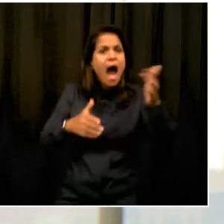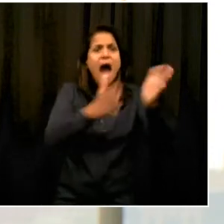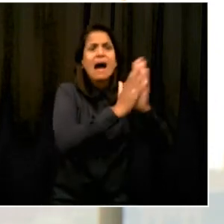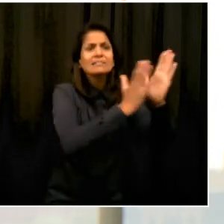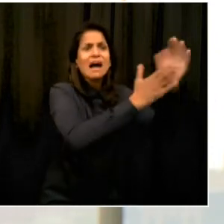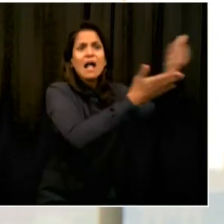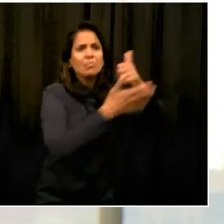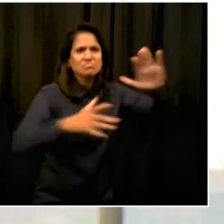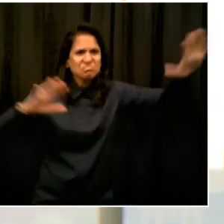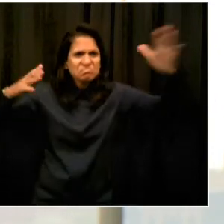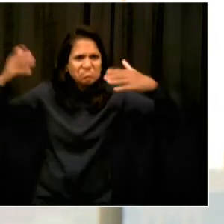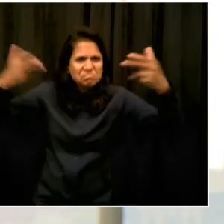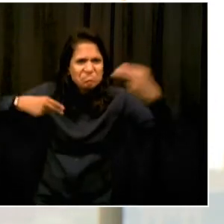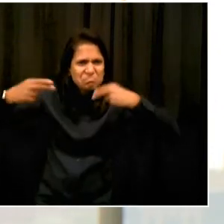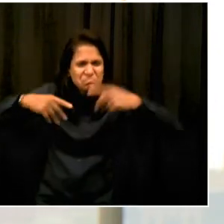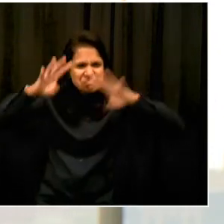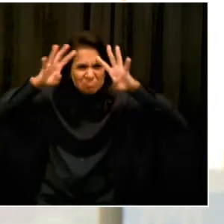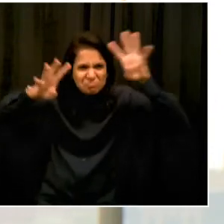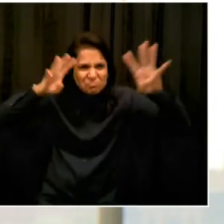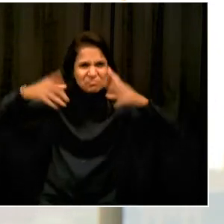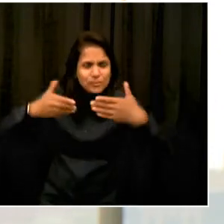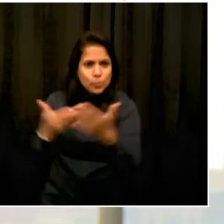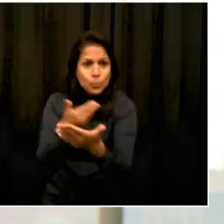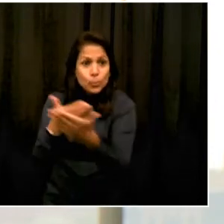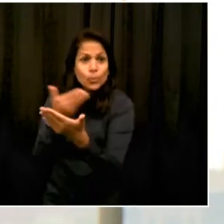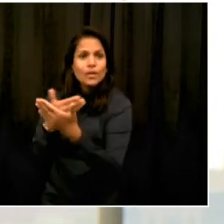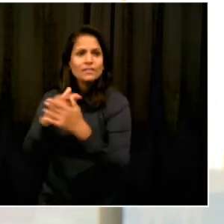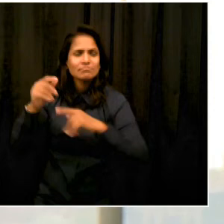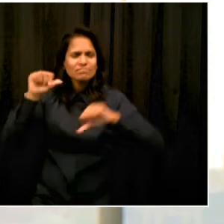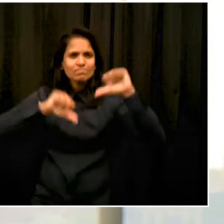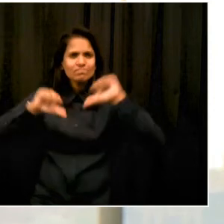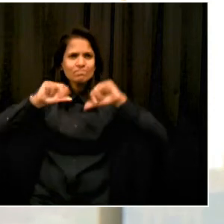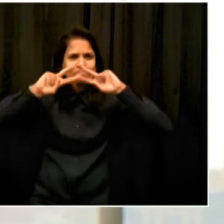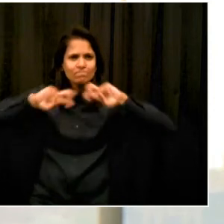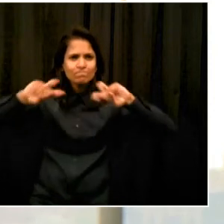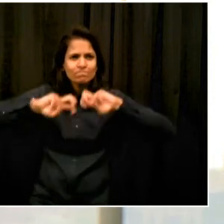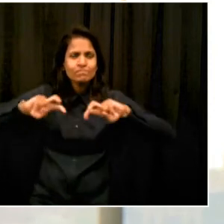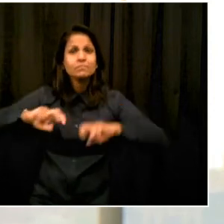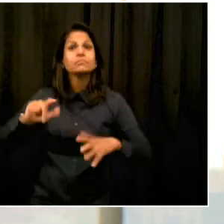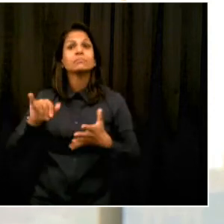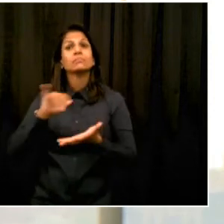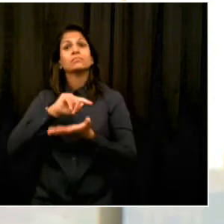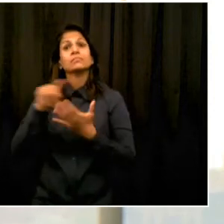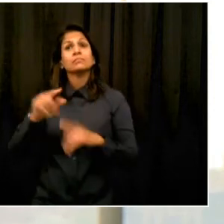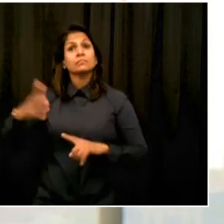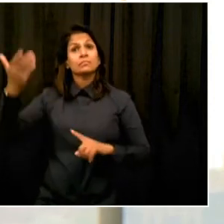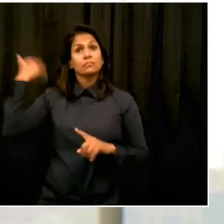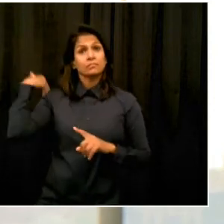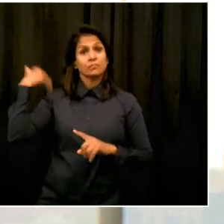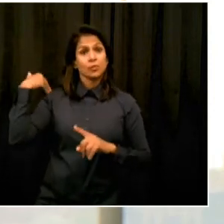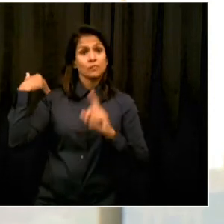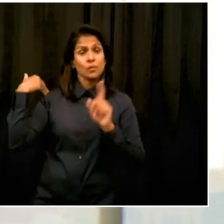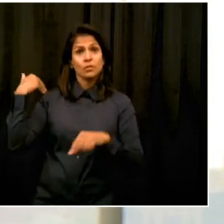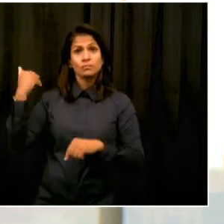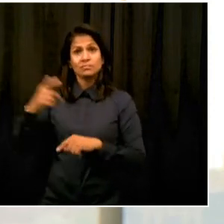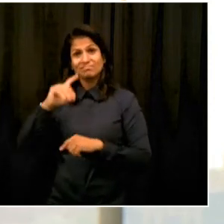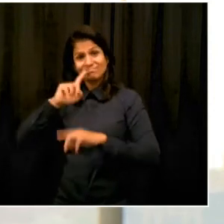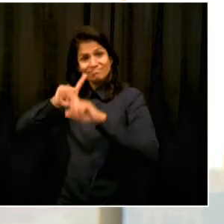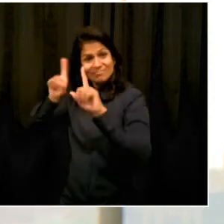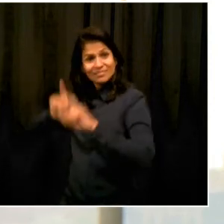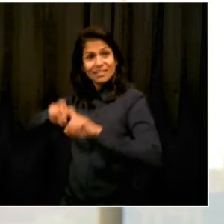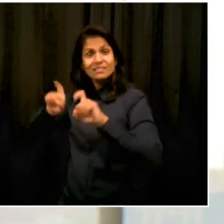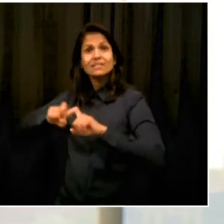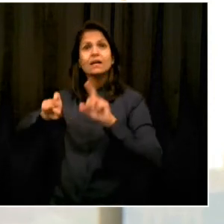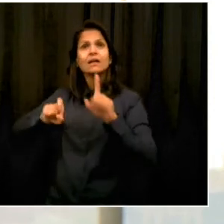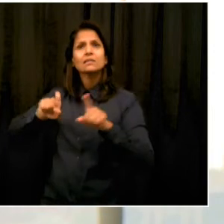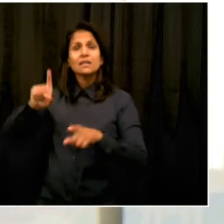asking them why we couldn't get more testing, asking them why we couldn't get faster lab results, why the largest city